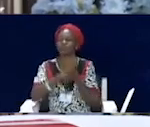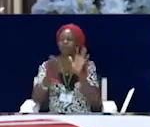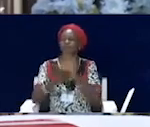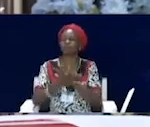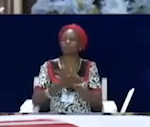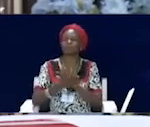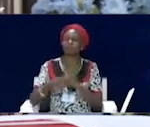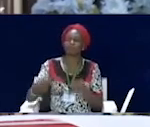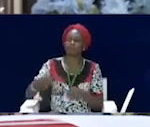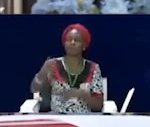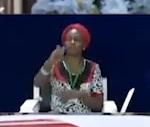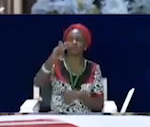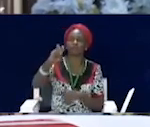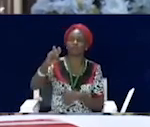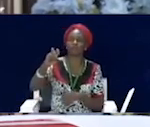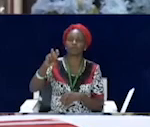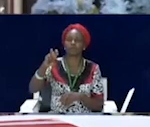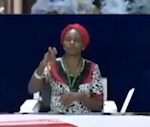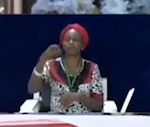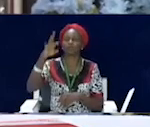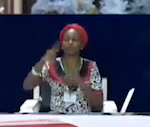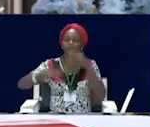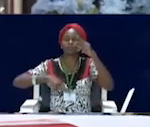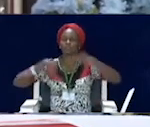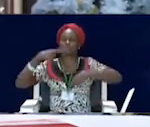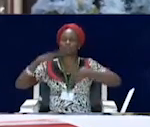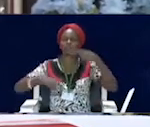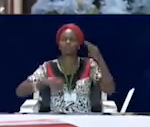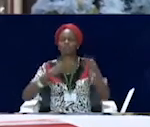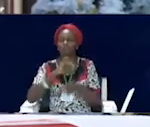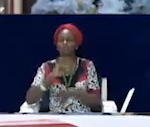became a journey of rejoicing.